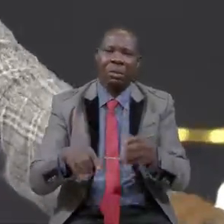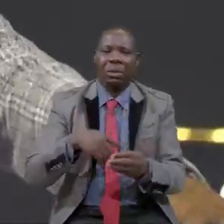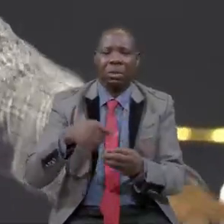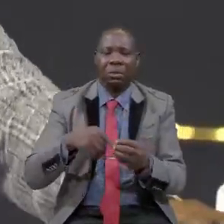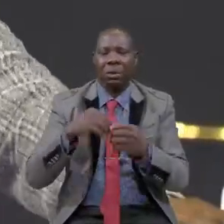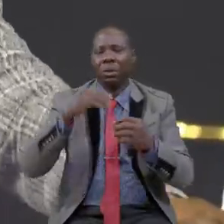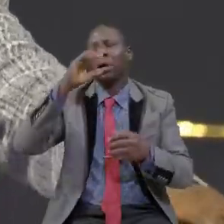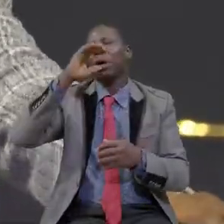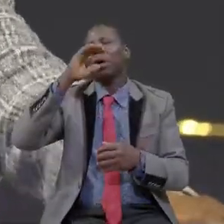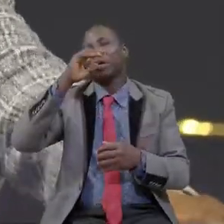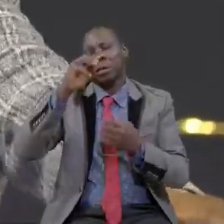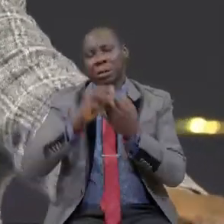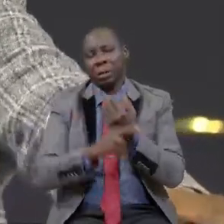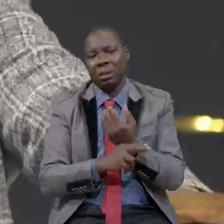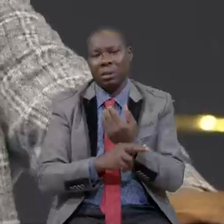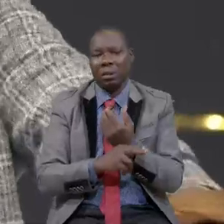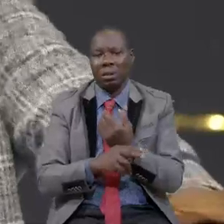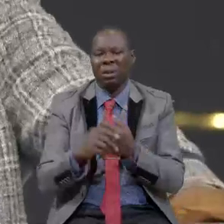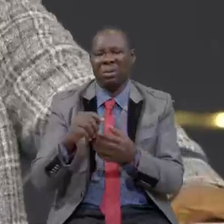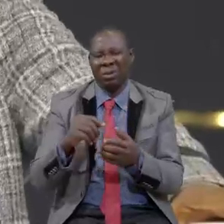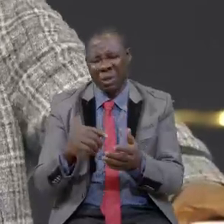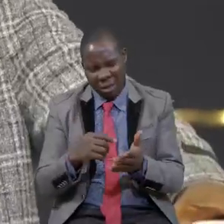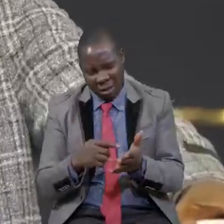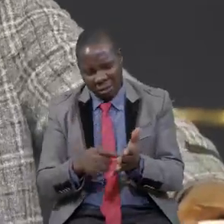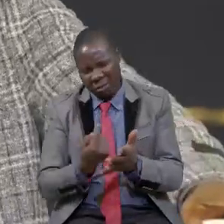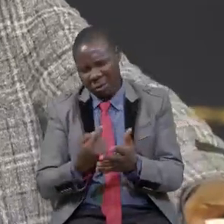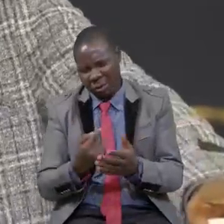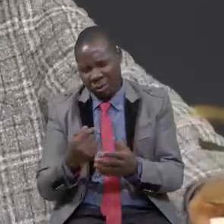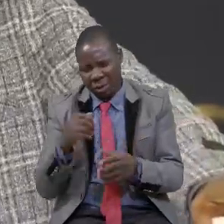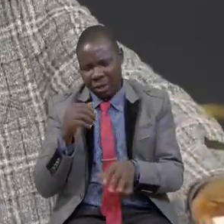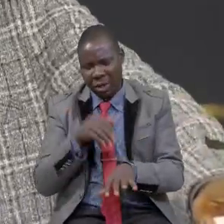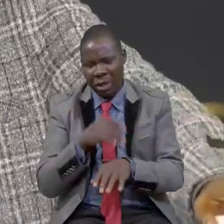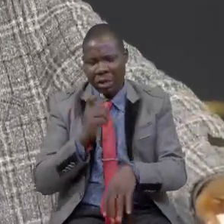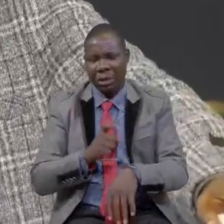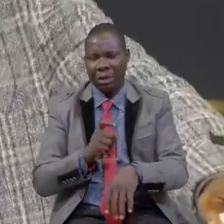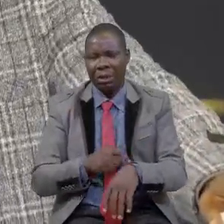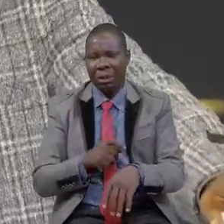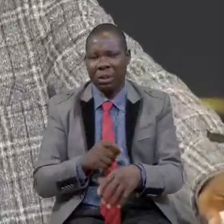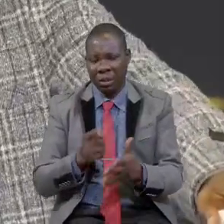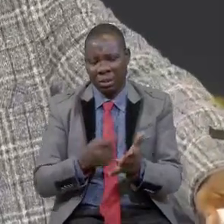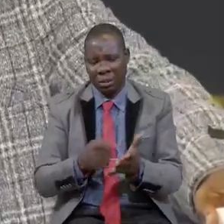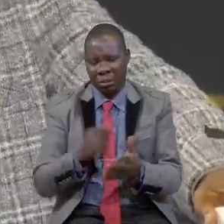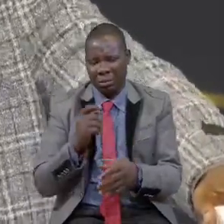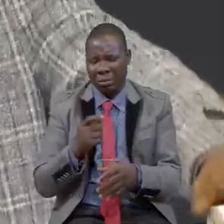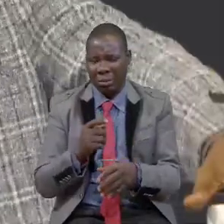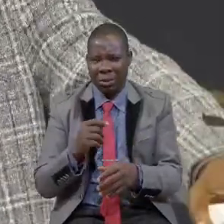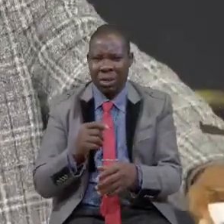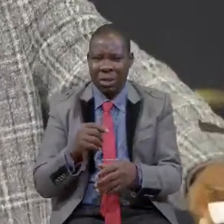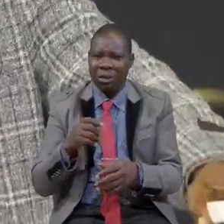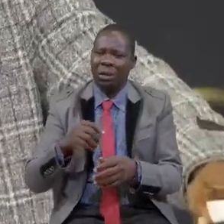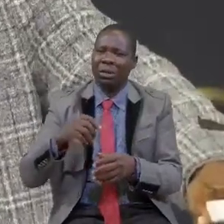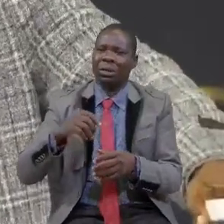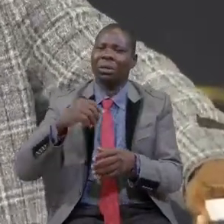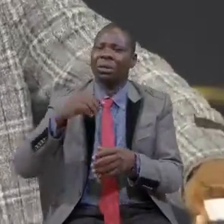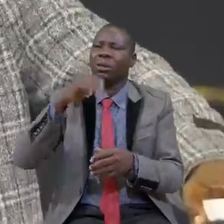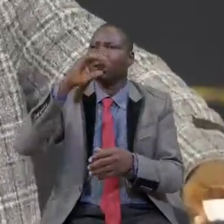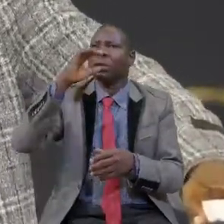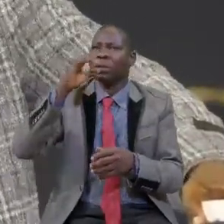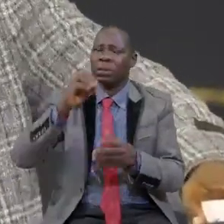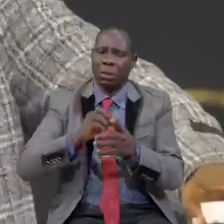back to God because that once in a while drunkenness and smoking whether you smoke the ordinary or you spoke